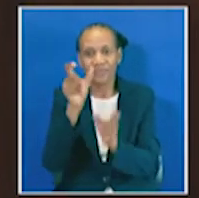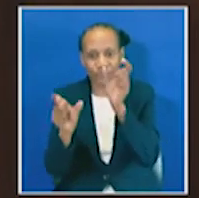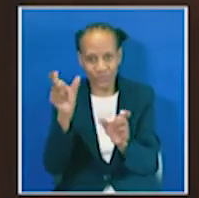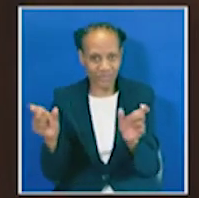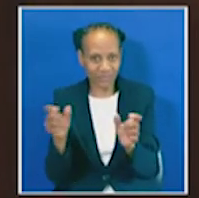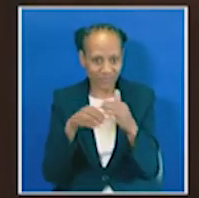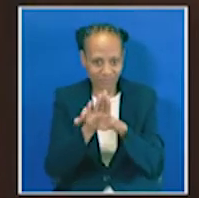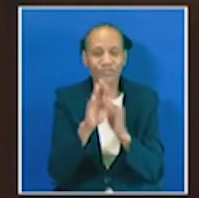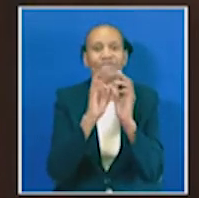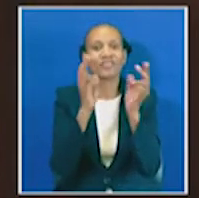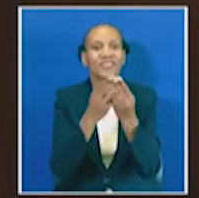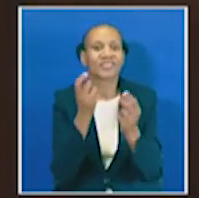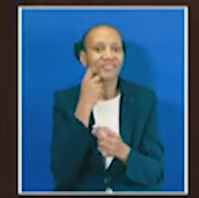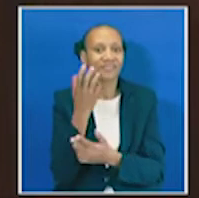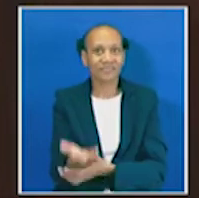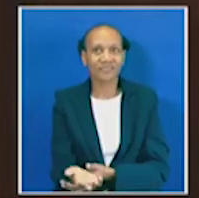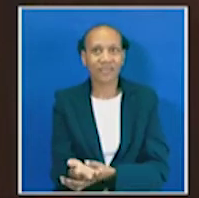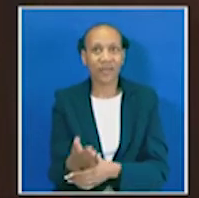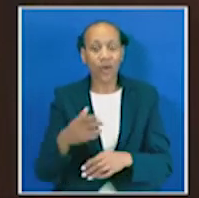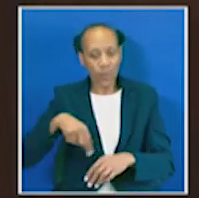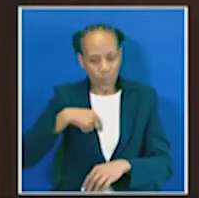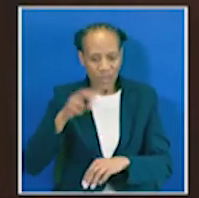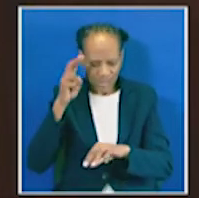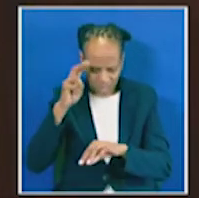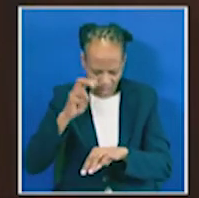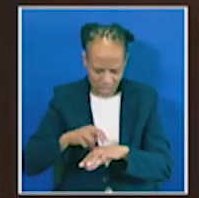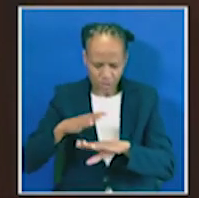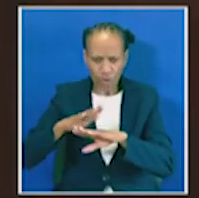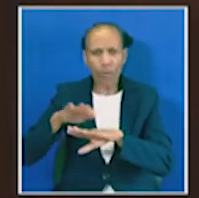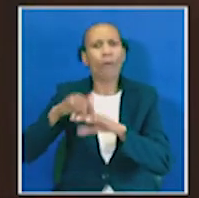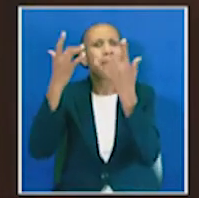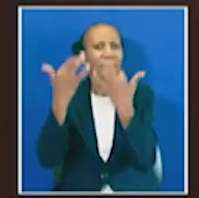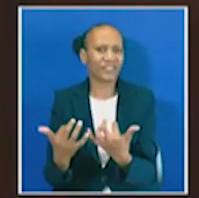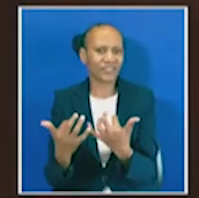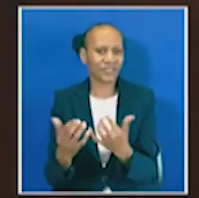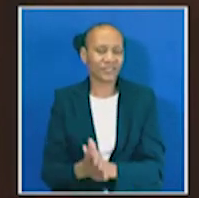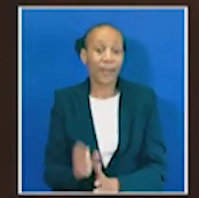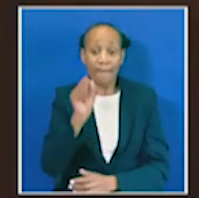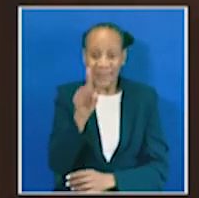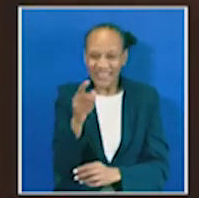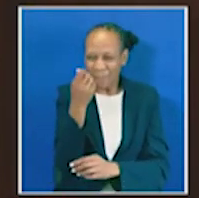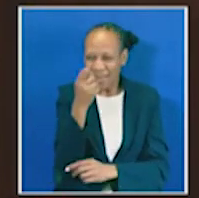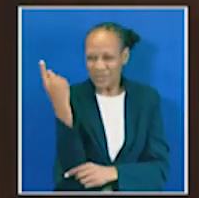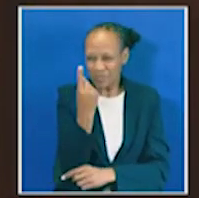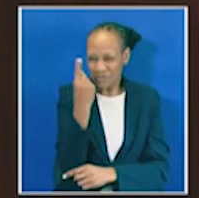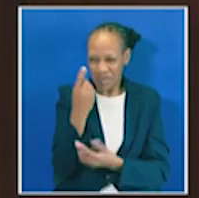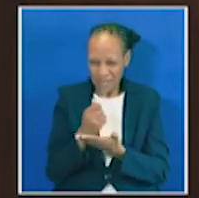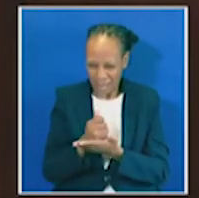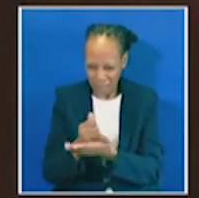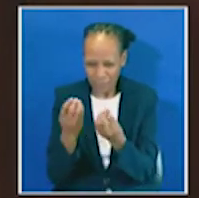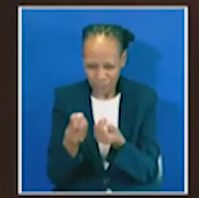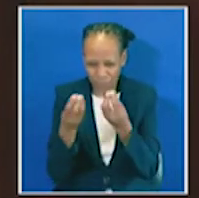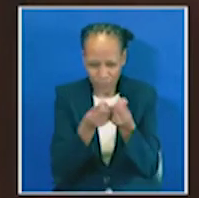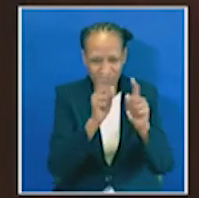shows commitment. We do need more funding for this sector, but money alone cannot fix it. We need